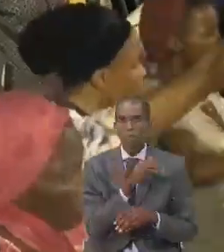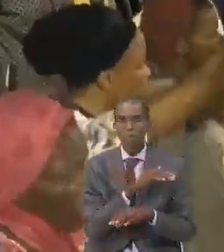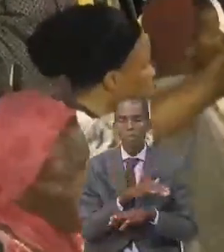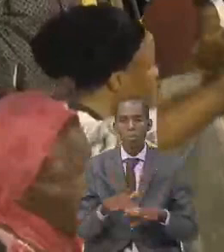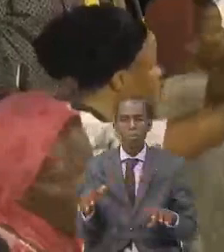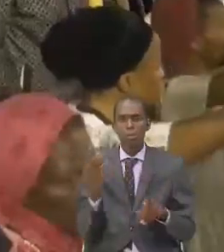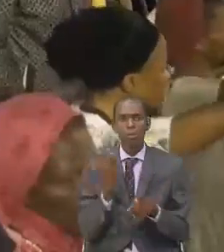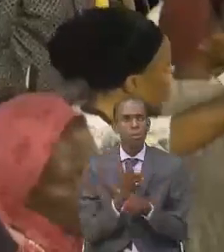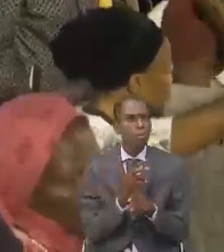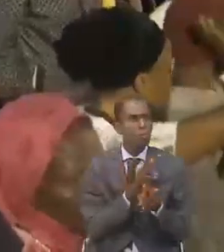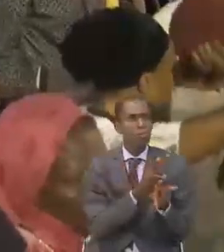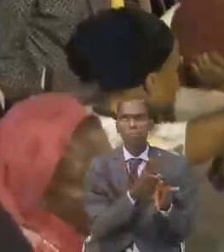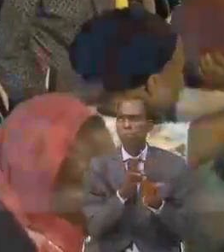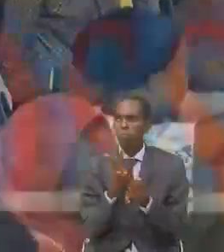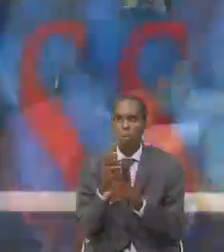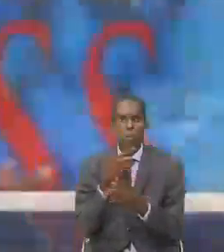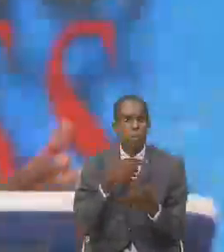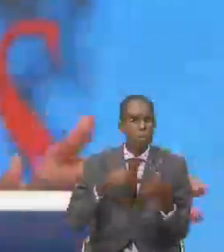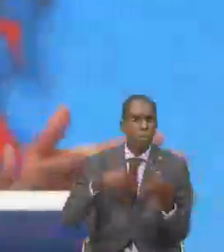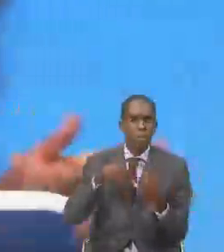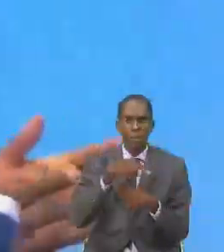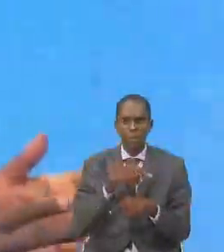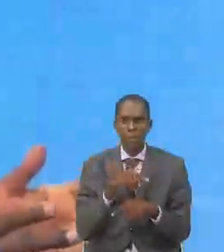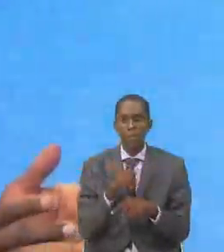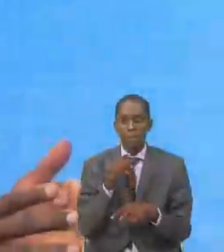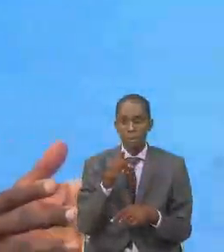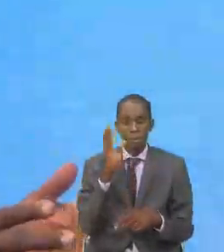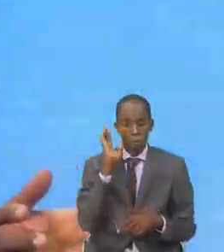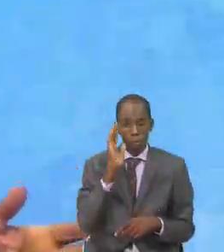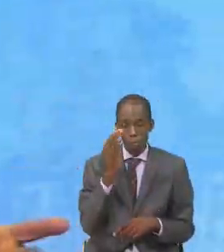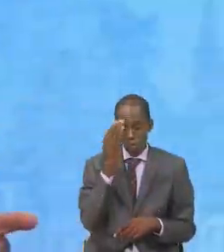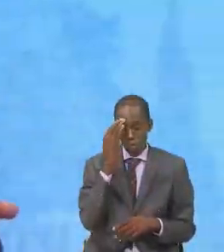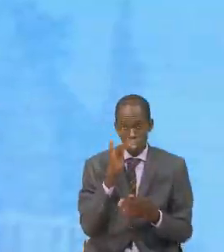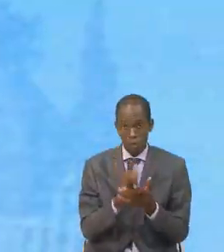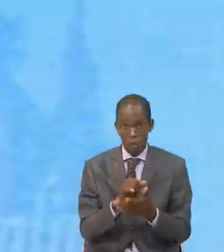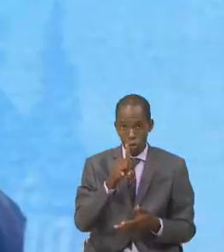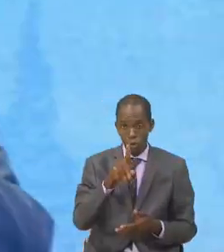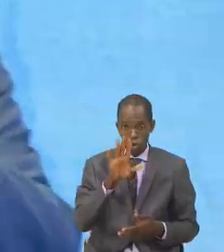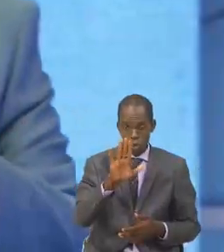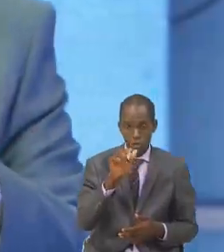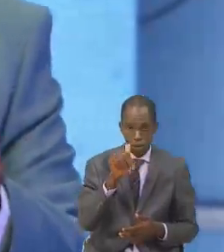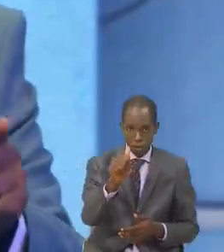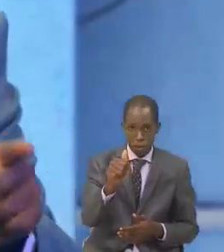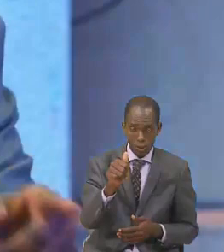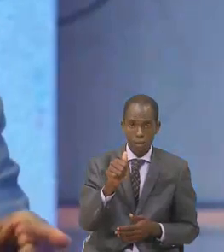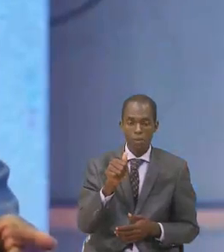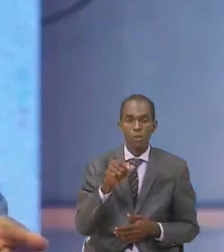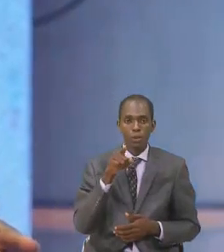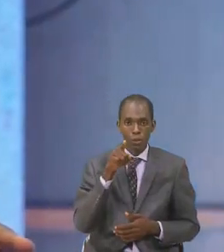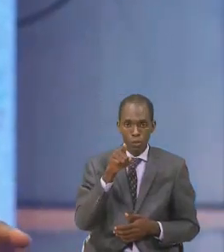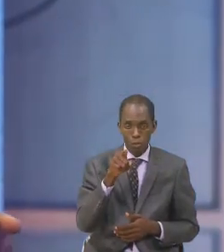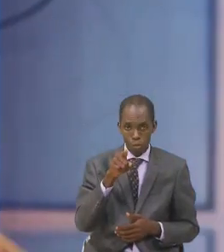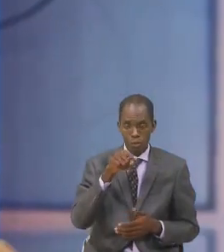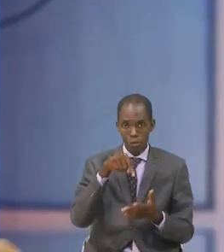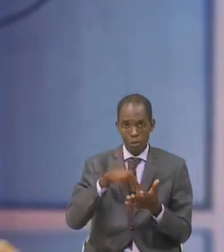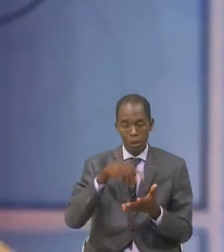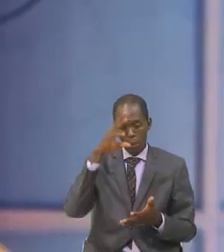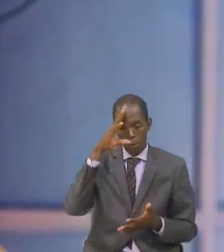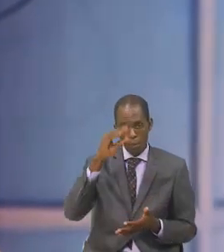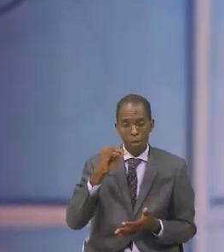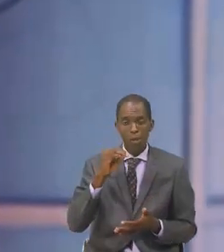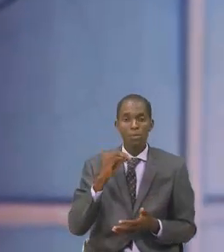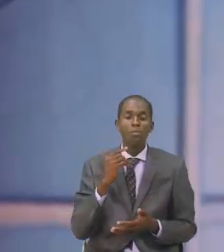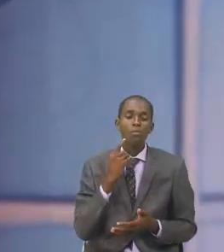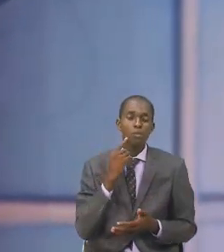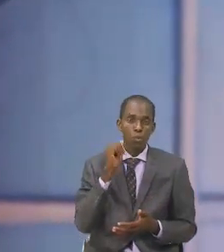anybody deaf and dumb, you'll not just be looking at other people. You will know that this boy, this